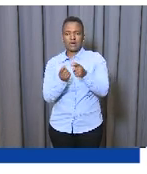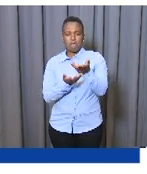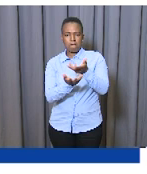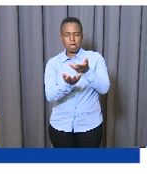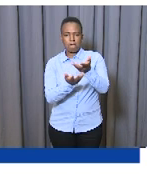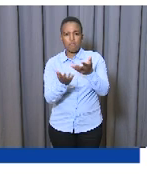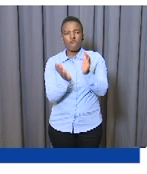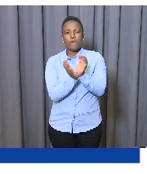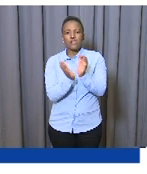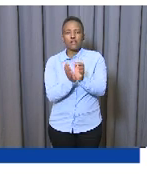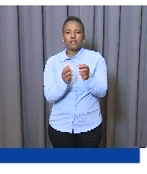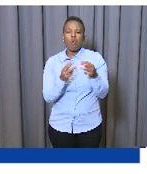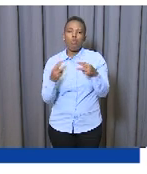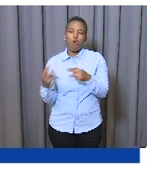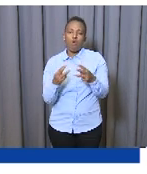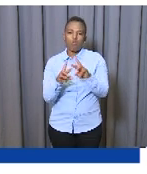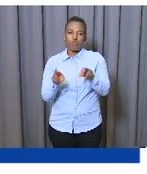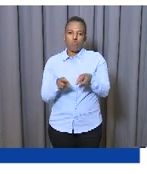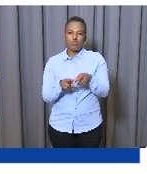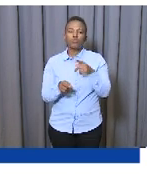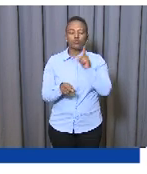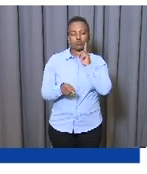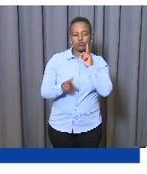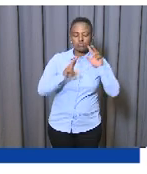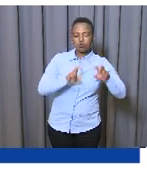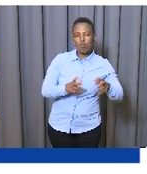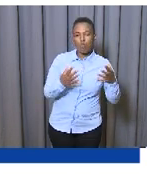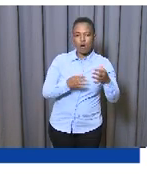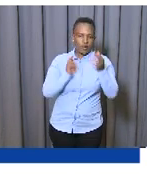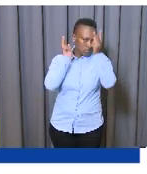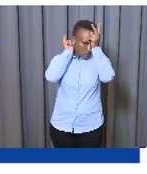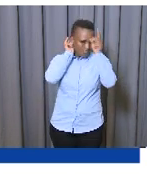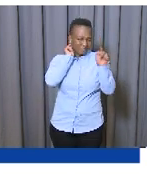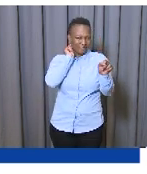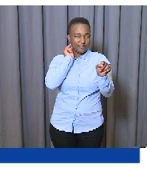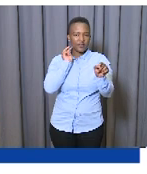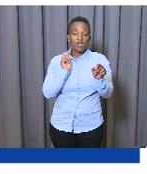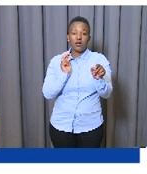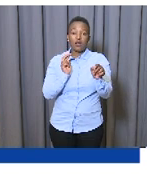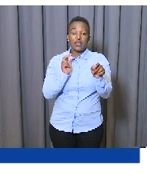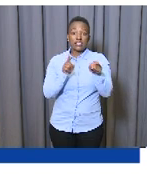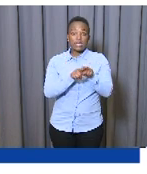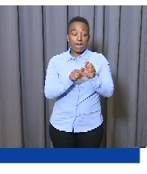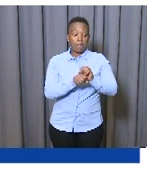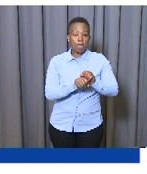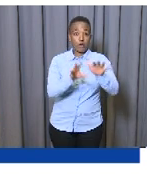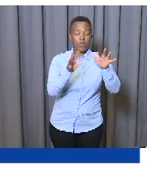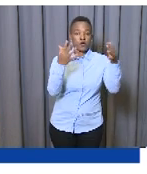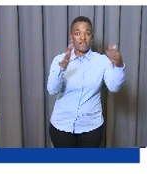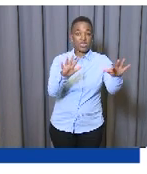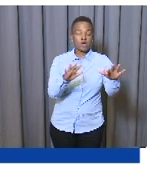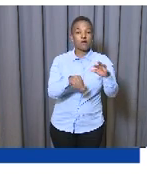war room, so that we pay attention to that sector, because the outbreak in that sector has also caused